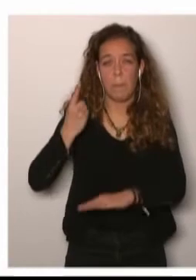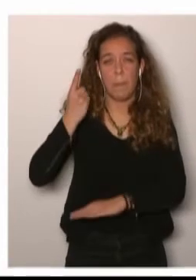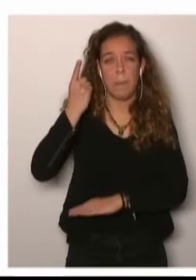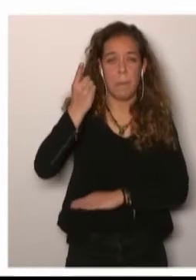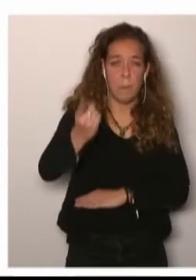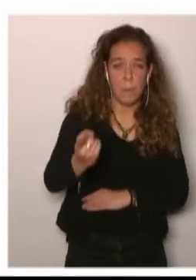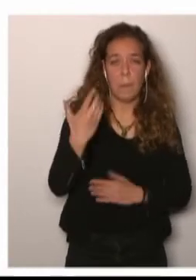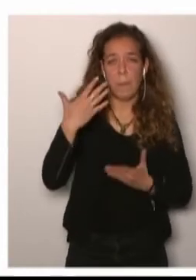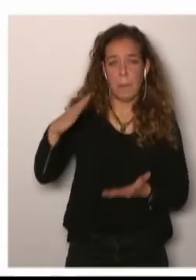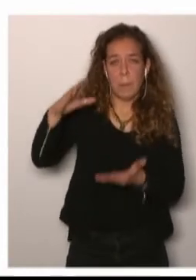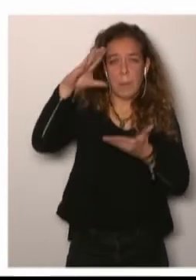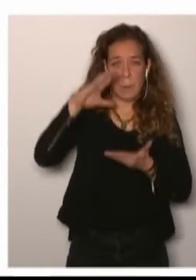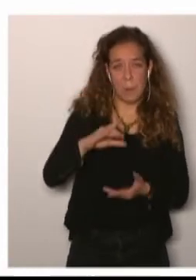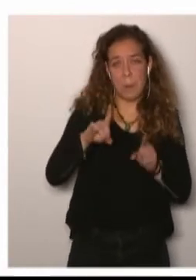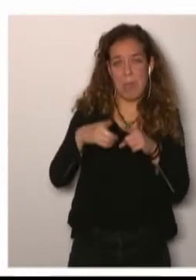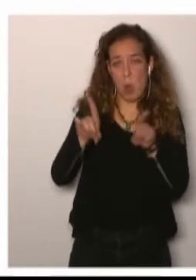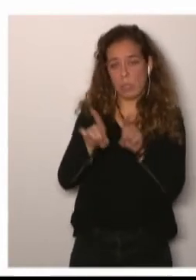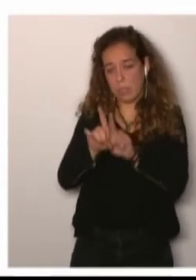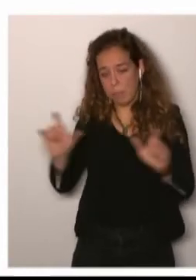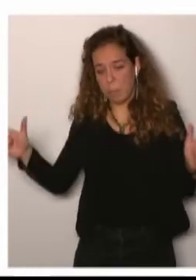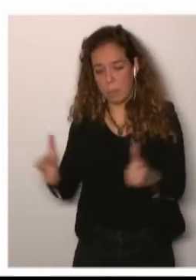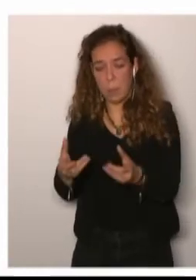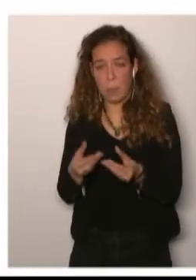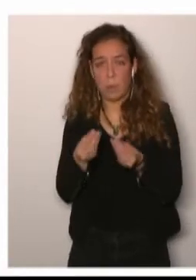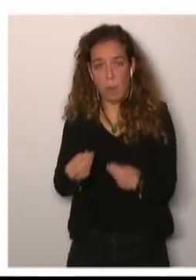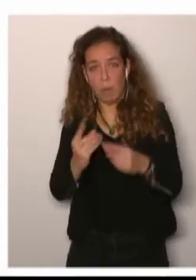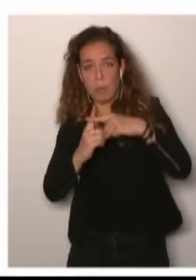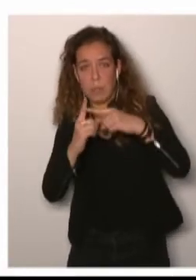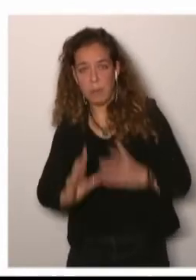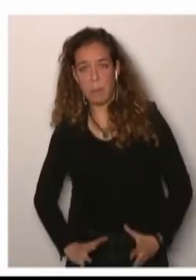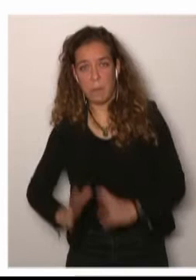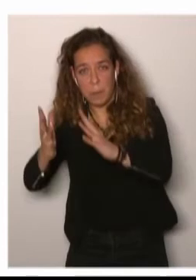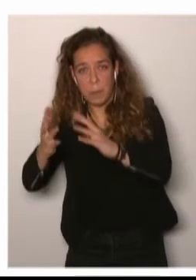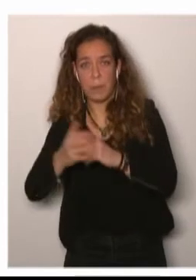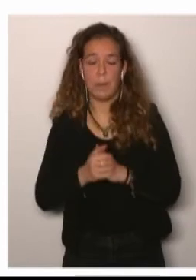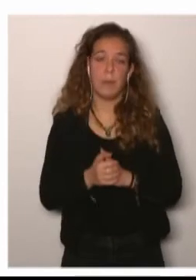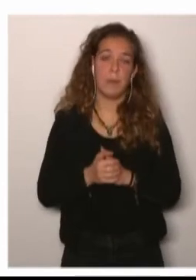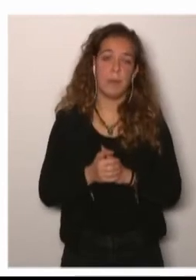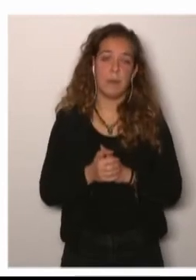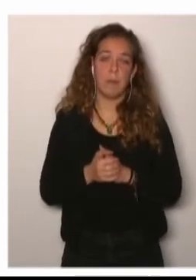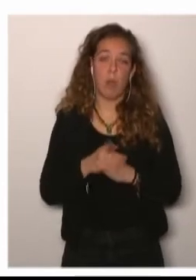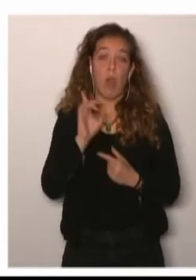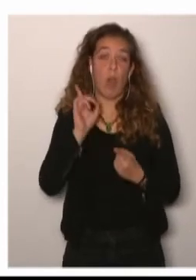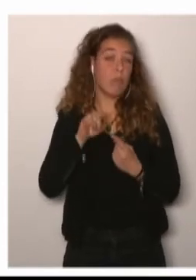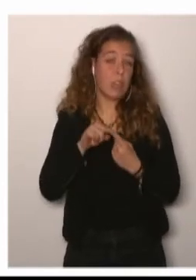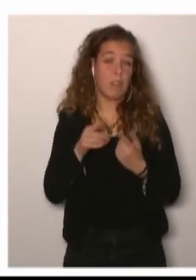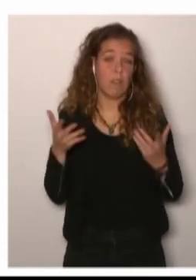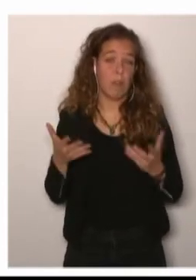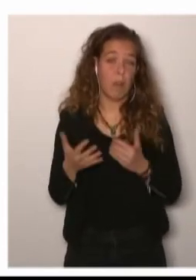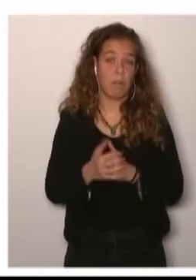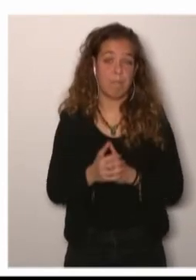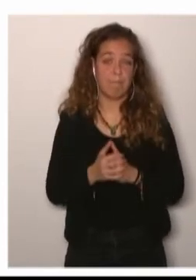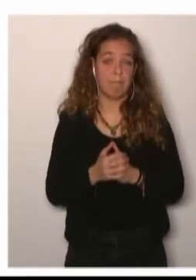outcomes, which should eventually be fit for purpose to also support regulatory and HTA